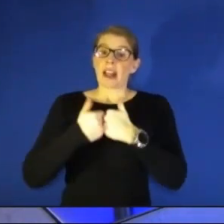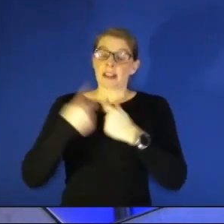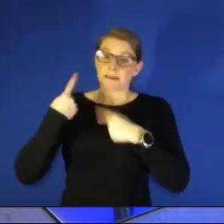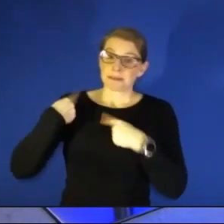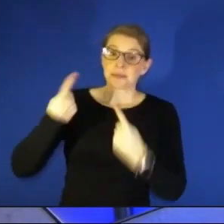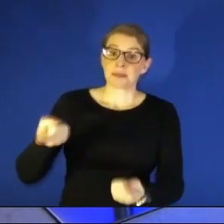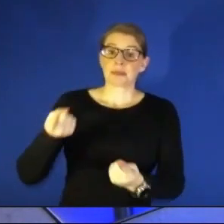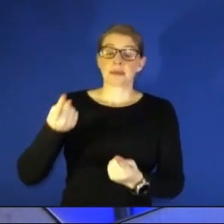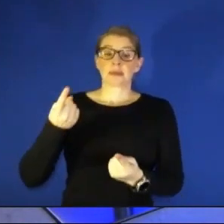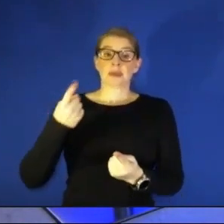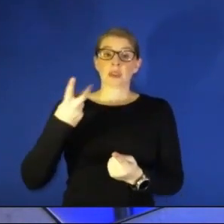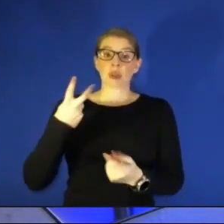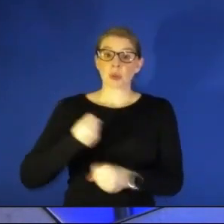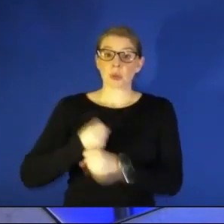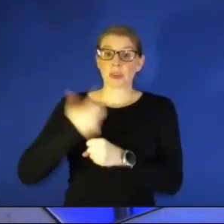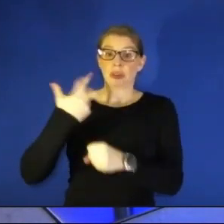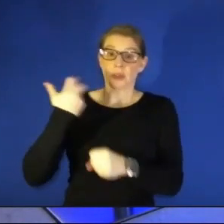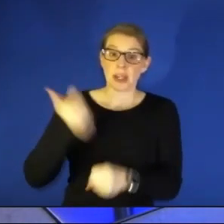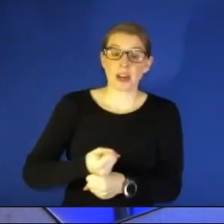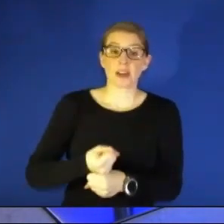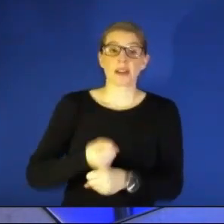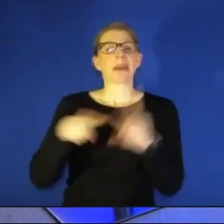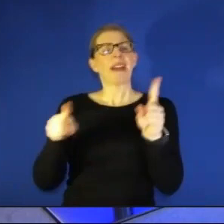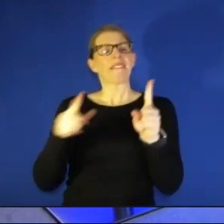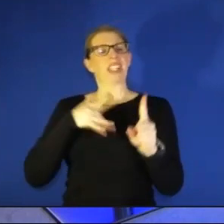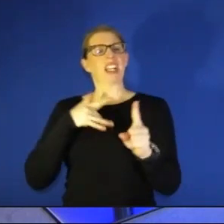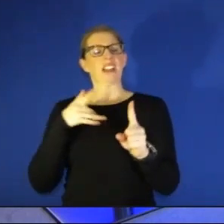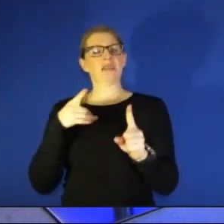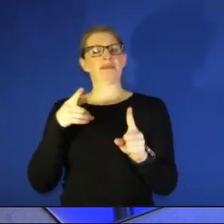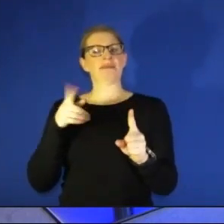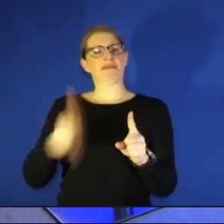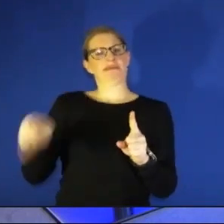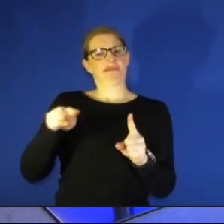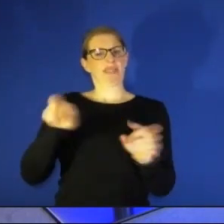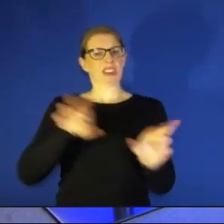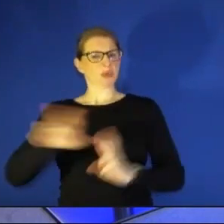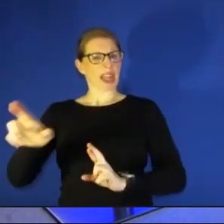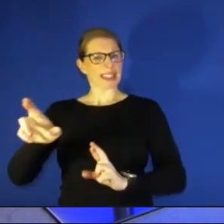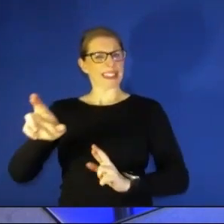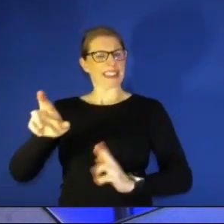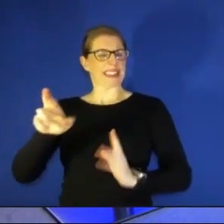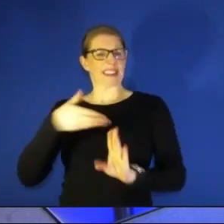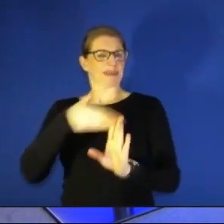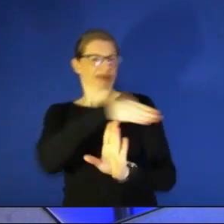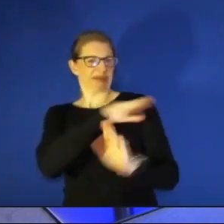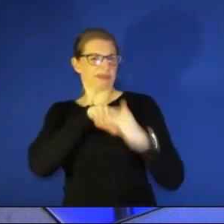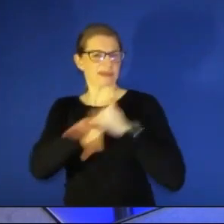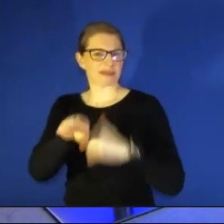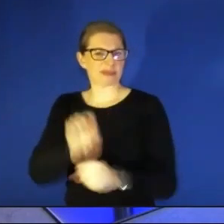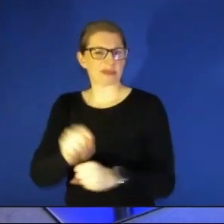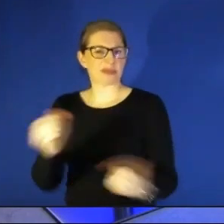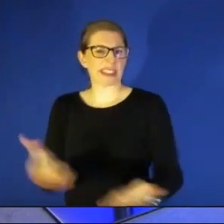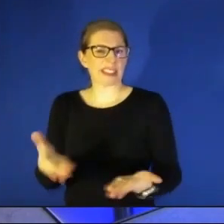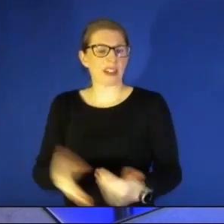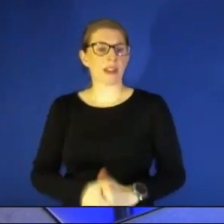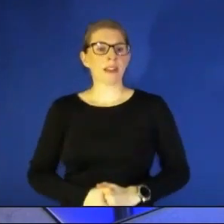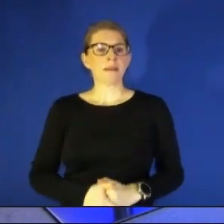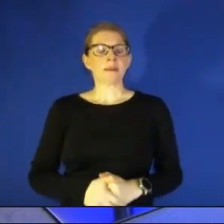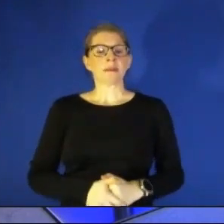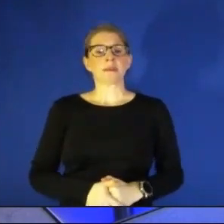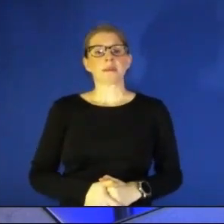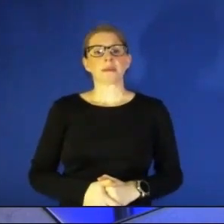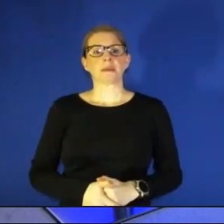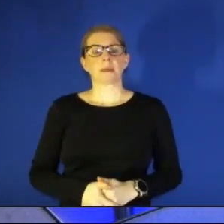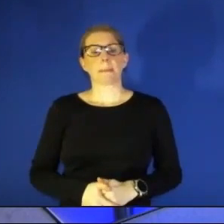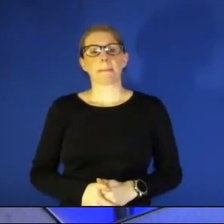just because of the people they are and the kind of work they do and how they come through these doors every day at our place and at really any hospital that you've heard from